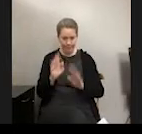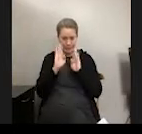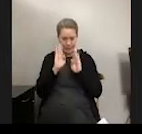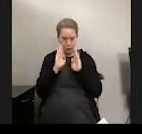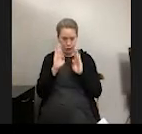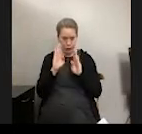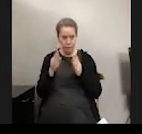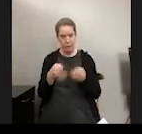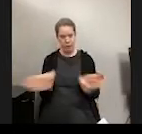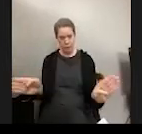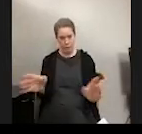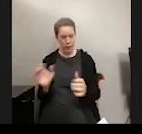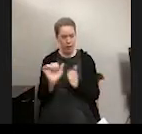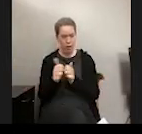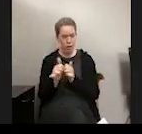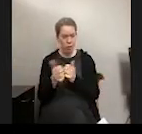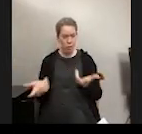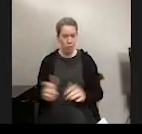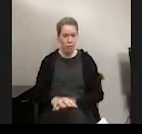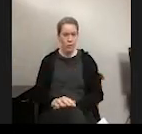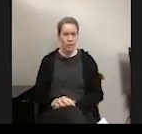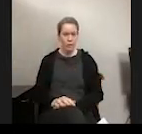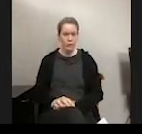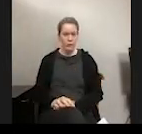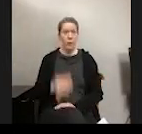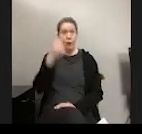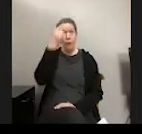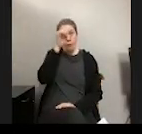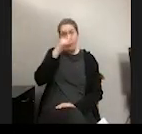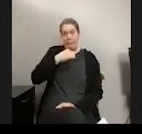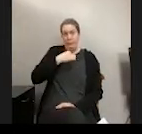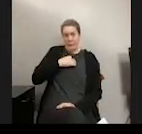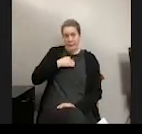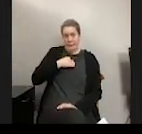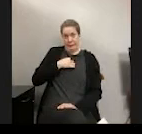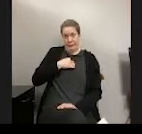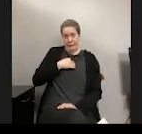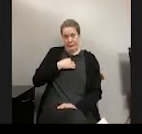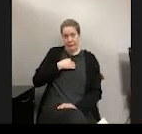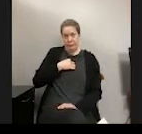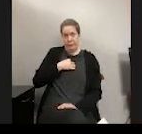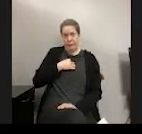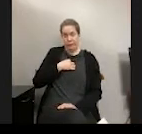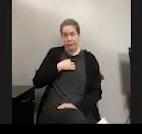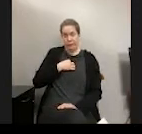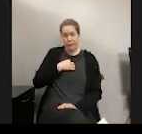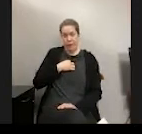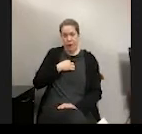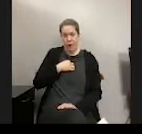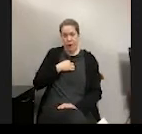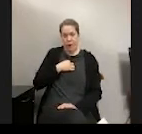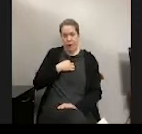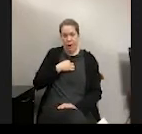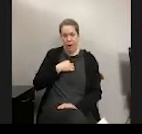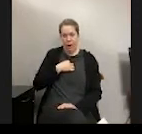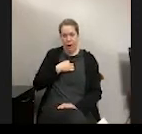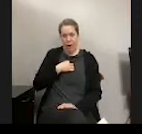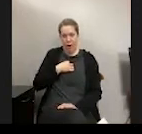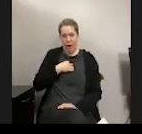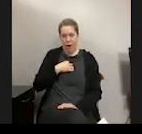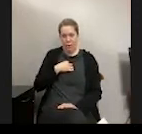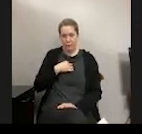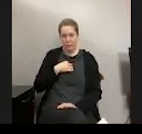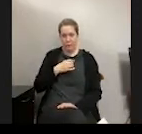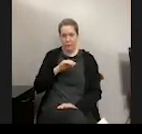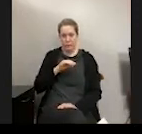I suppose for me, I am really keen on unexpected delivery of art and